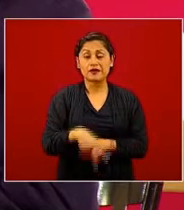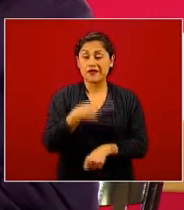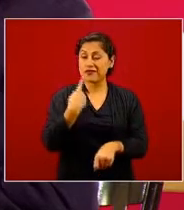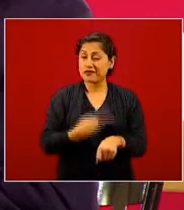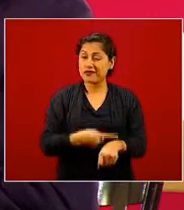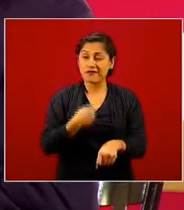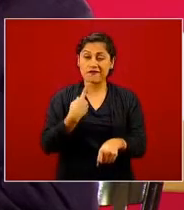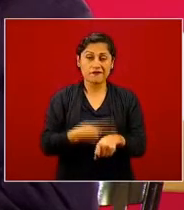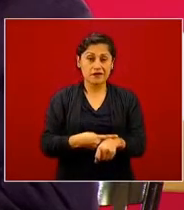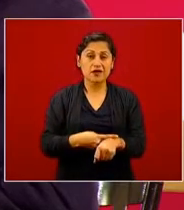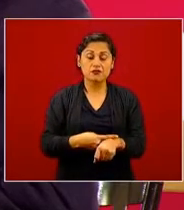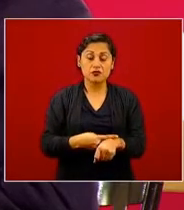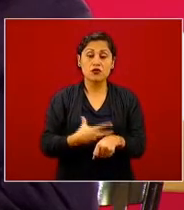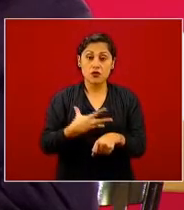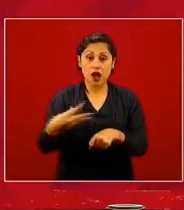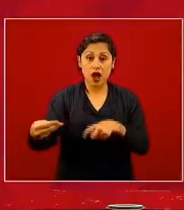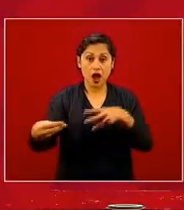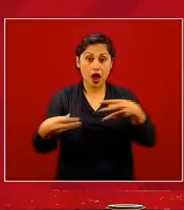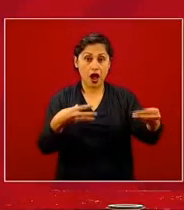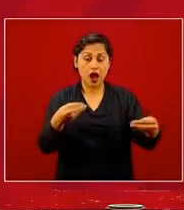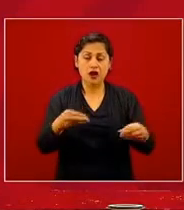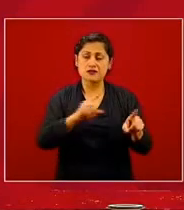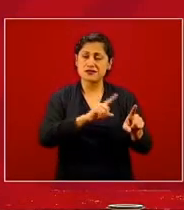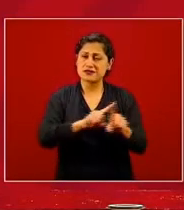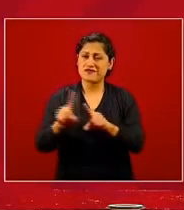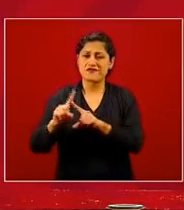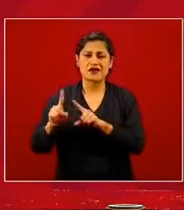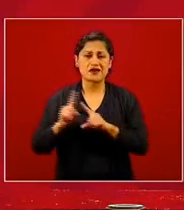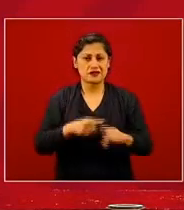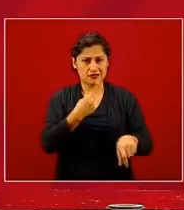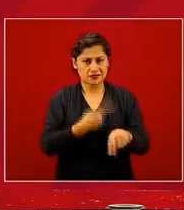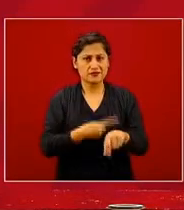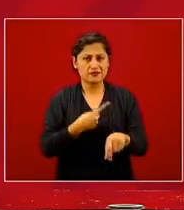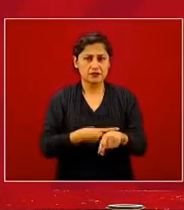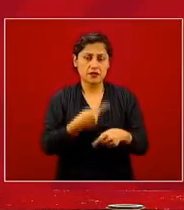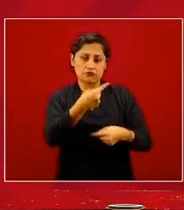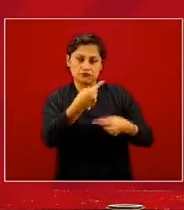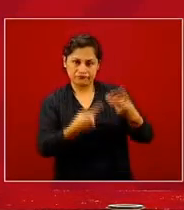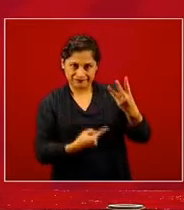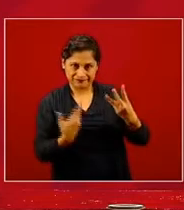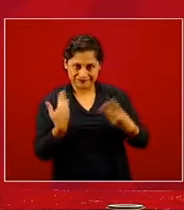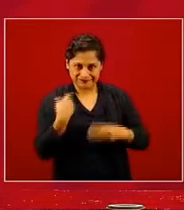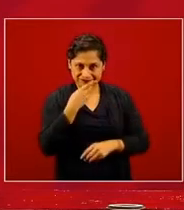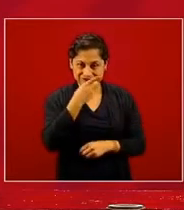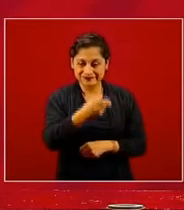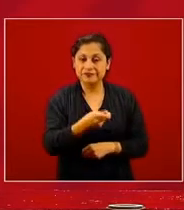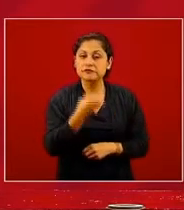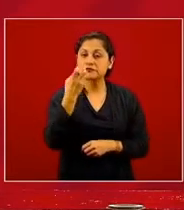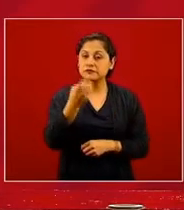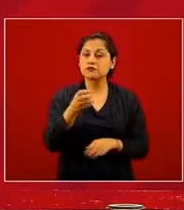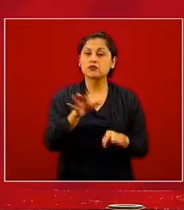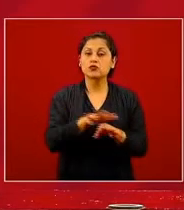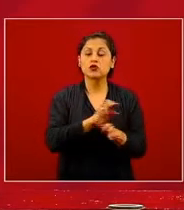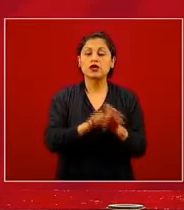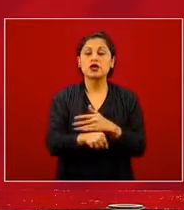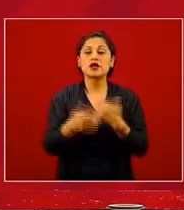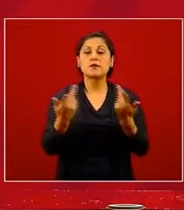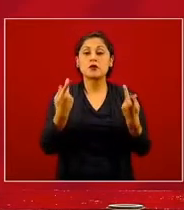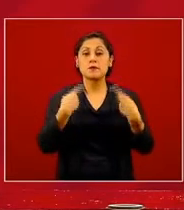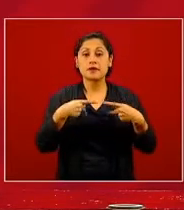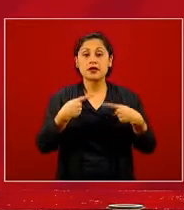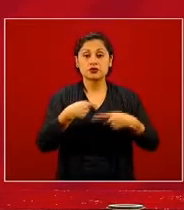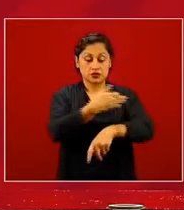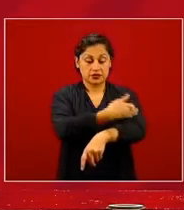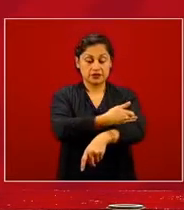action for precaution, this is something, we have a really high rate of chronic conditions in Mexico. These